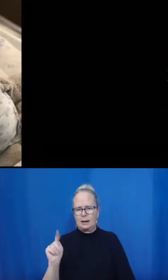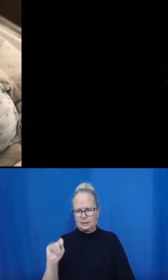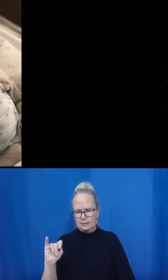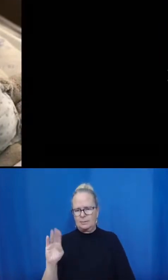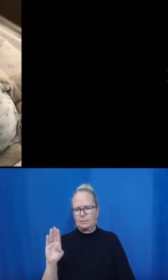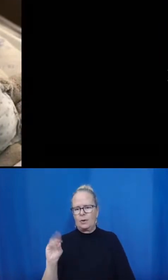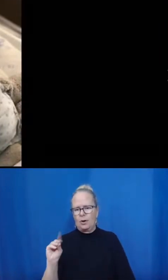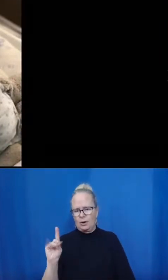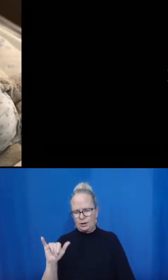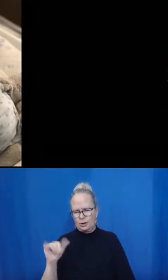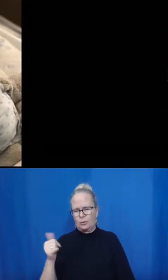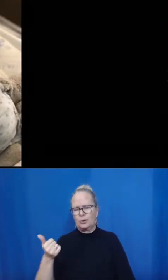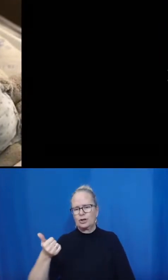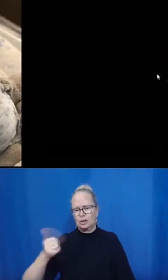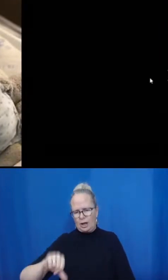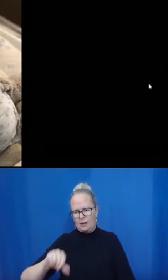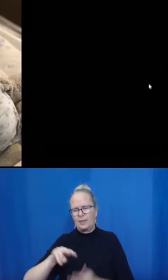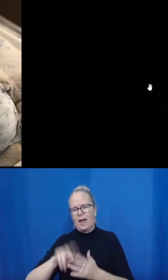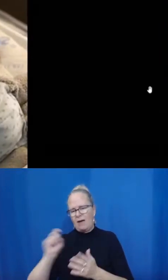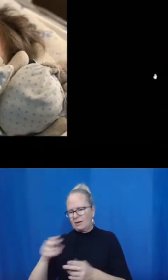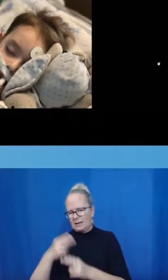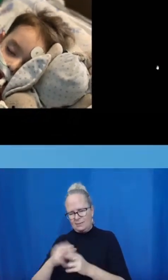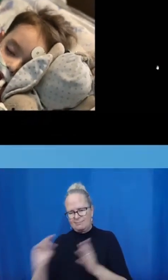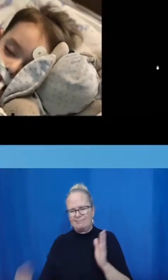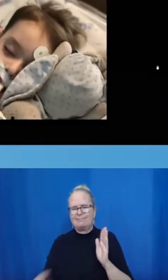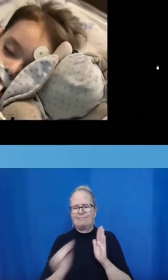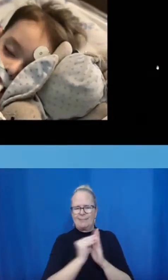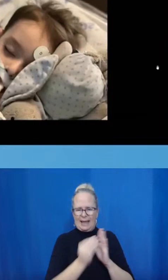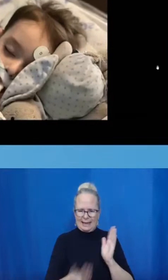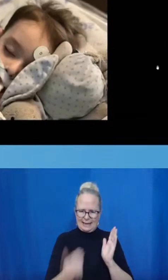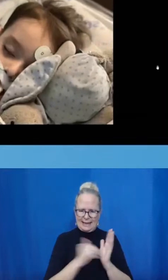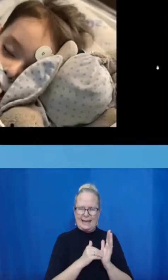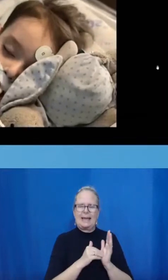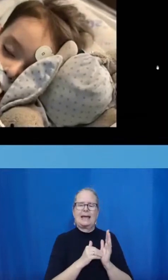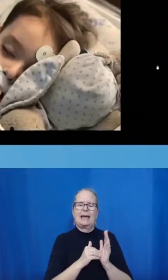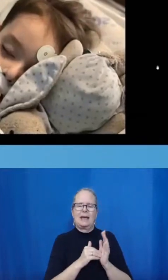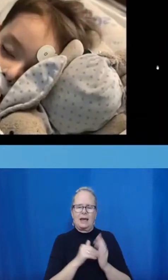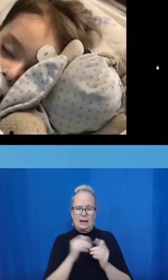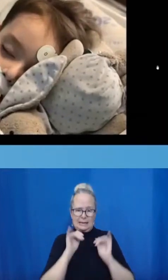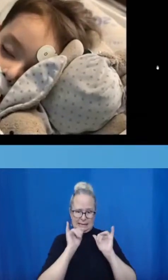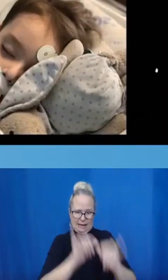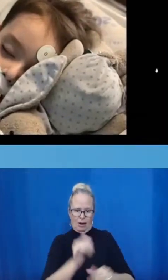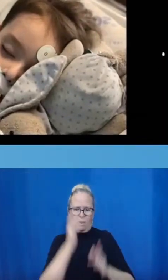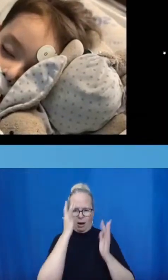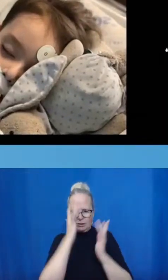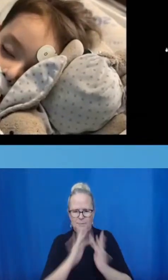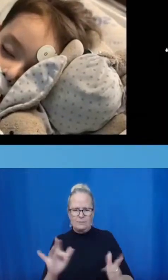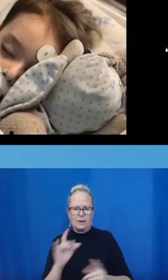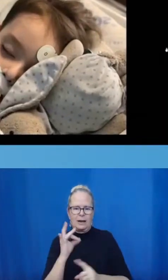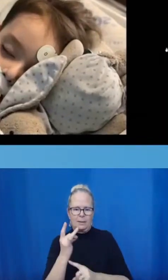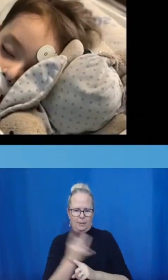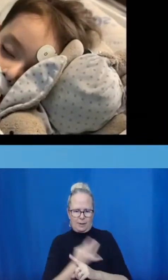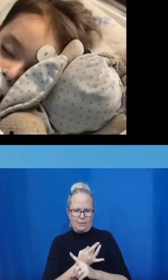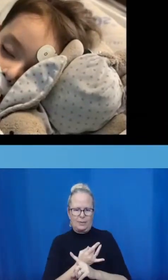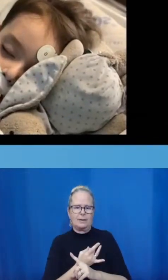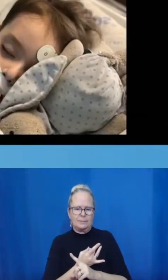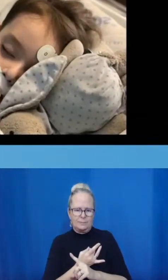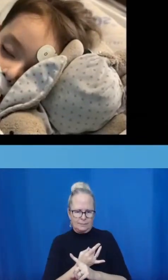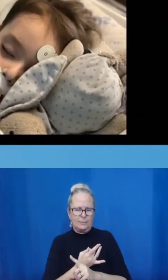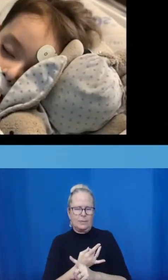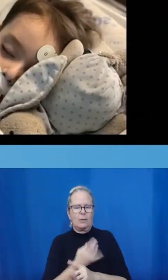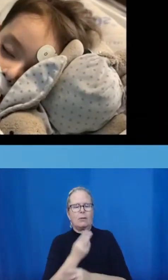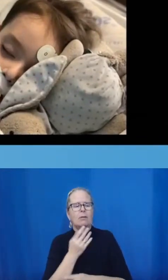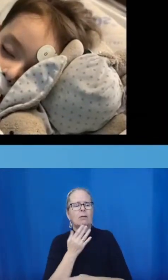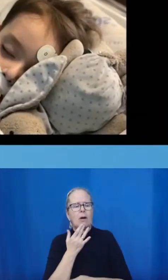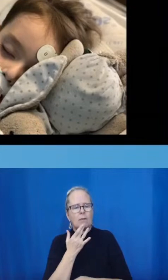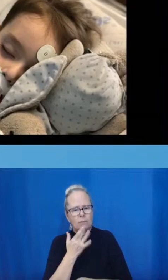2020. During our journey living in the hospital, you quickly learn what it's like to be a vulnerable family. The Stollery is